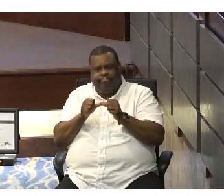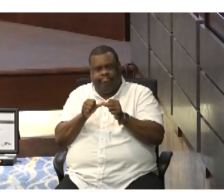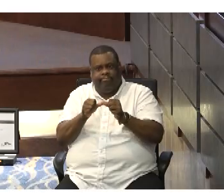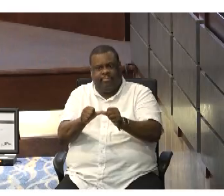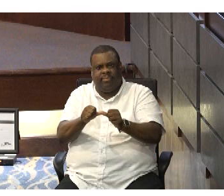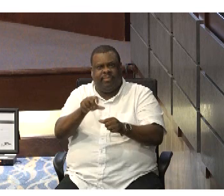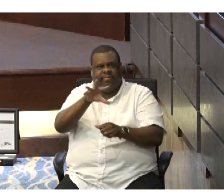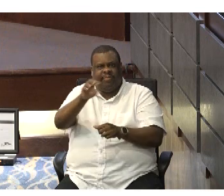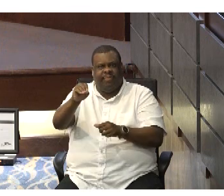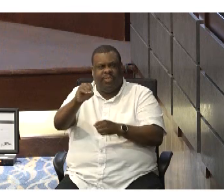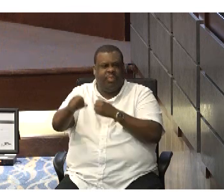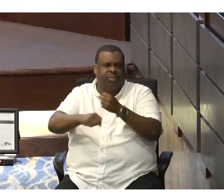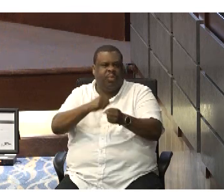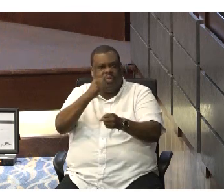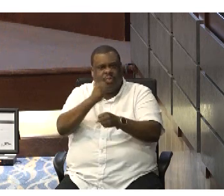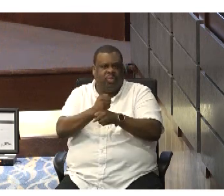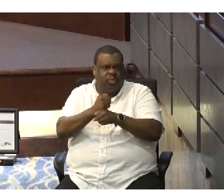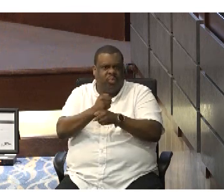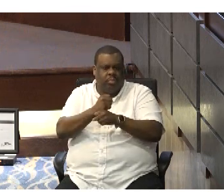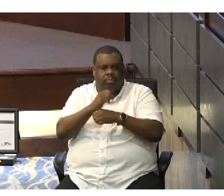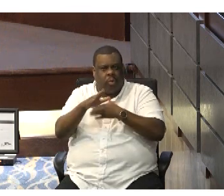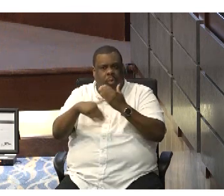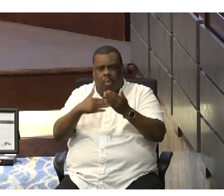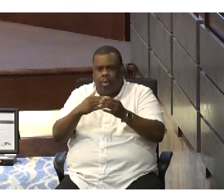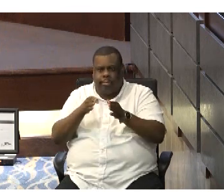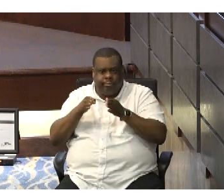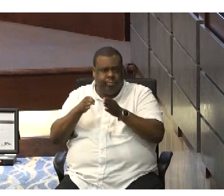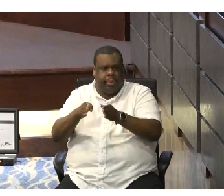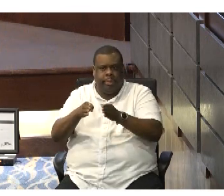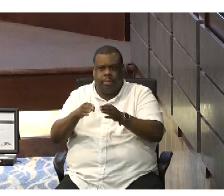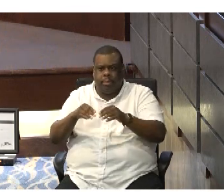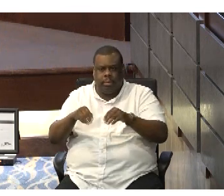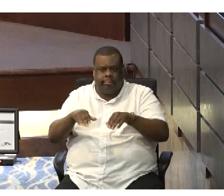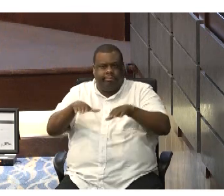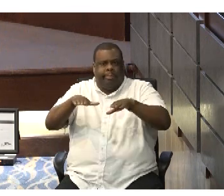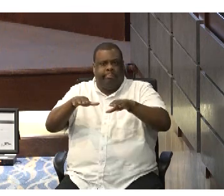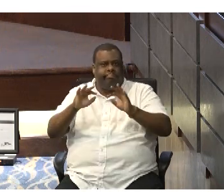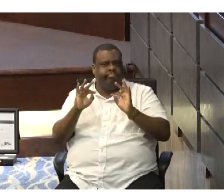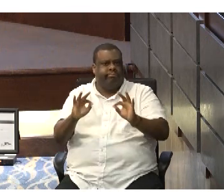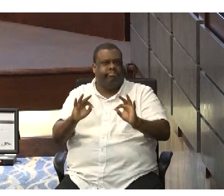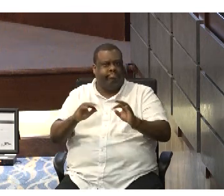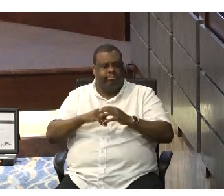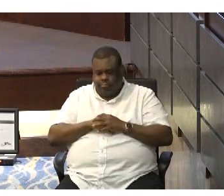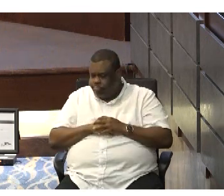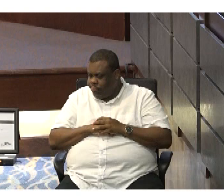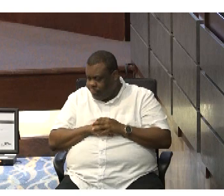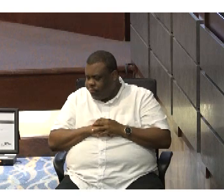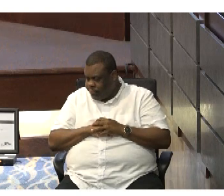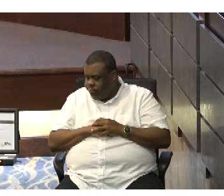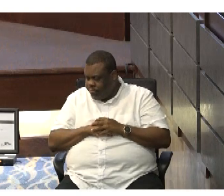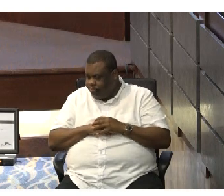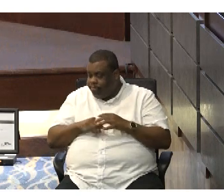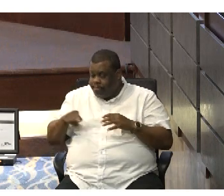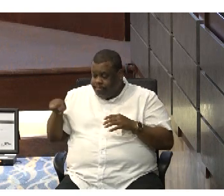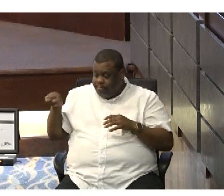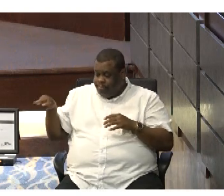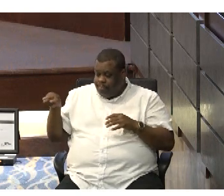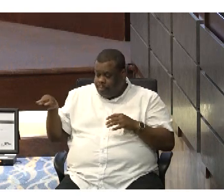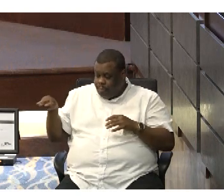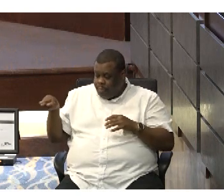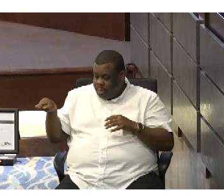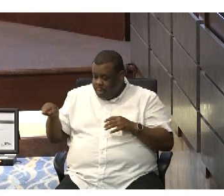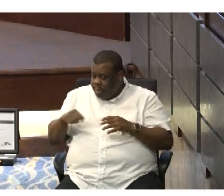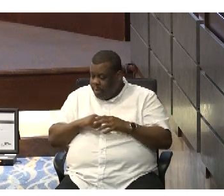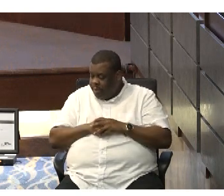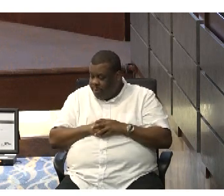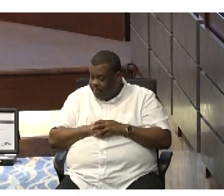And what that means is here at year 0, you build the road, and the incremental cost of building it to a 50-year